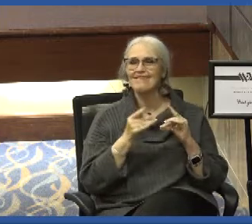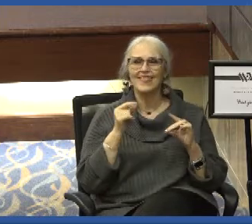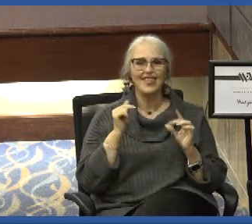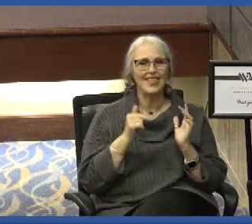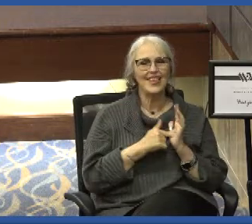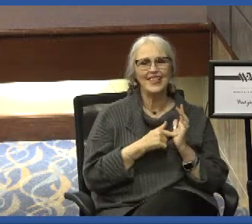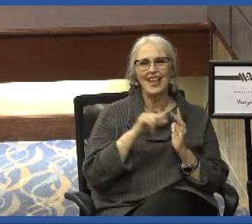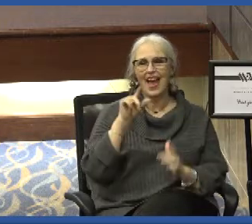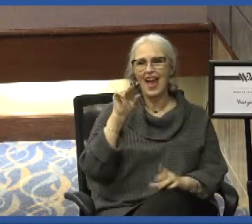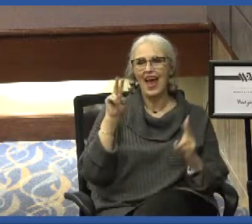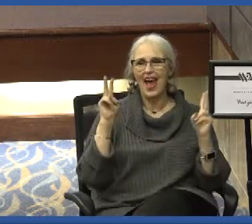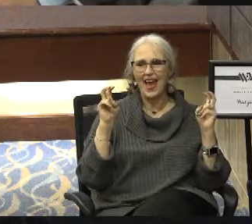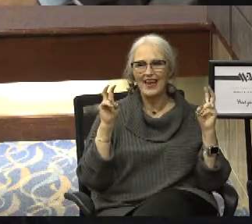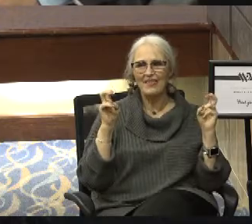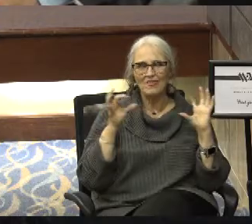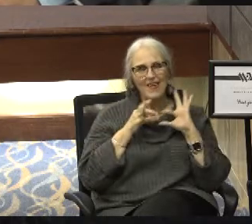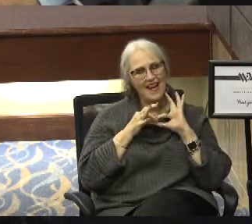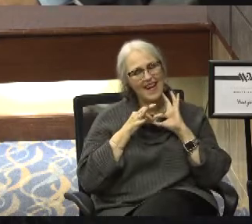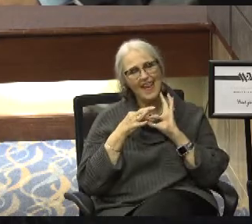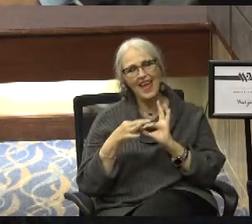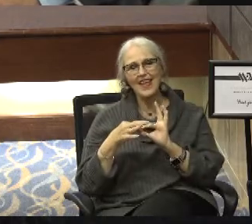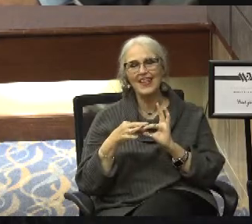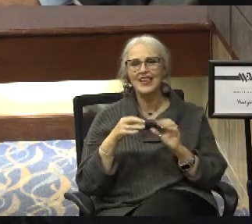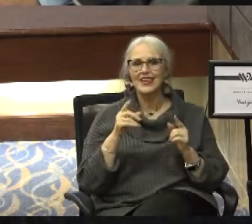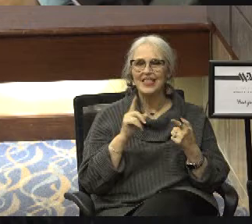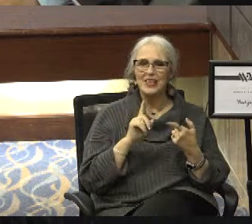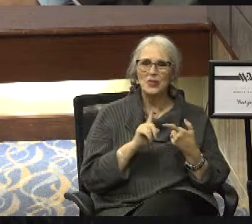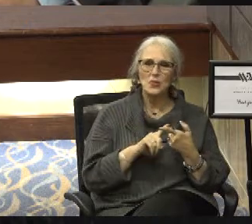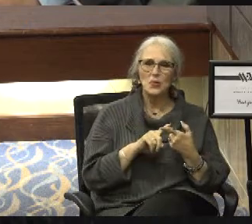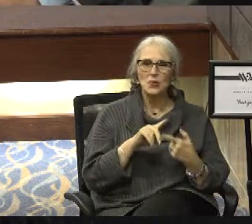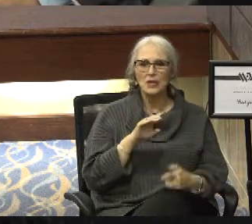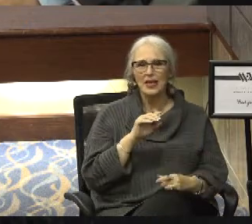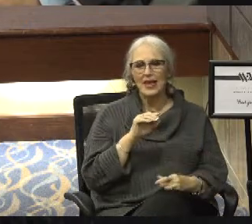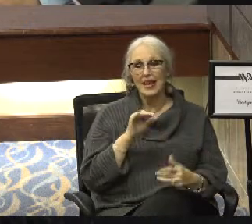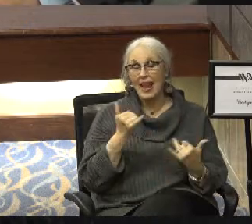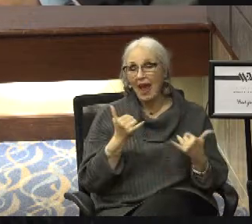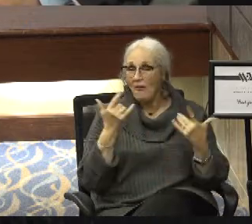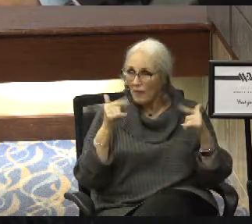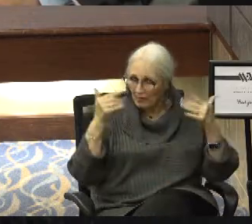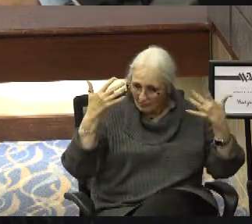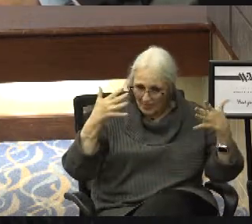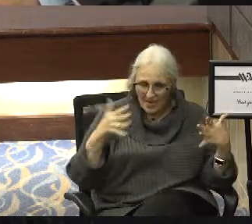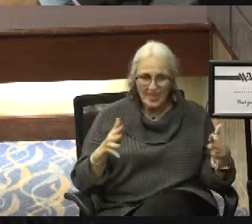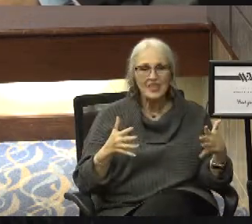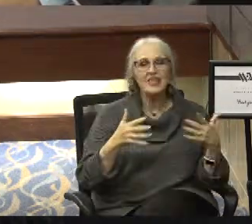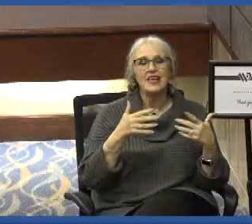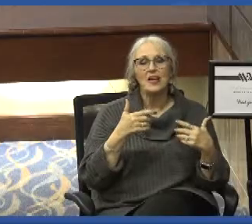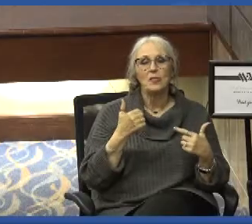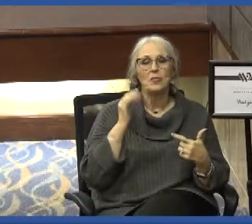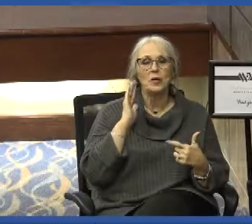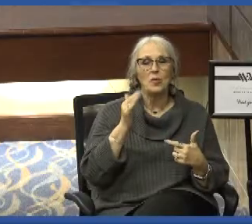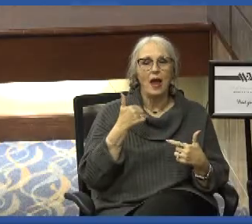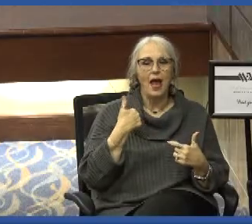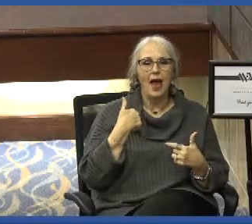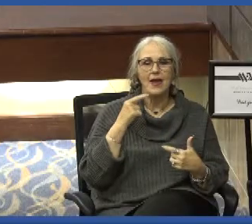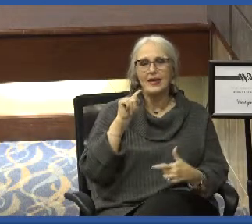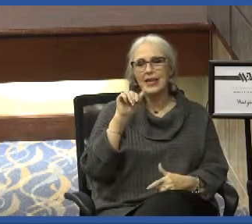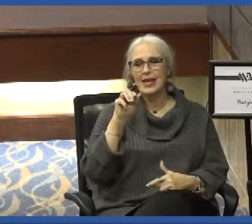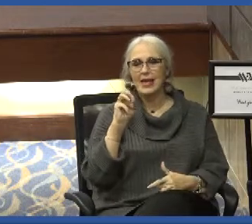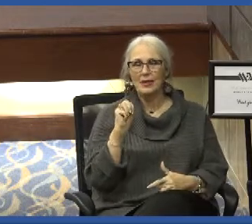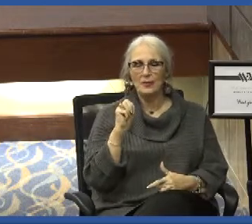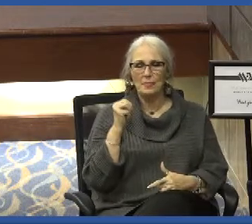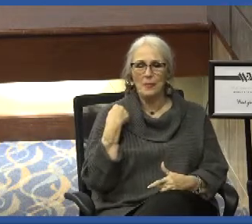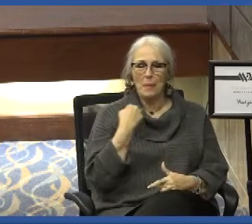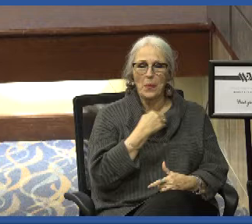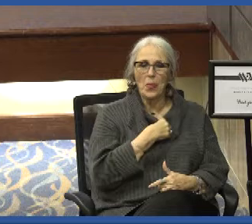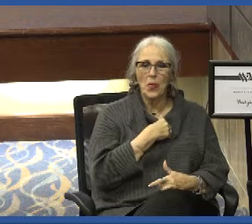item related to the Foster Pavilion. And after they're done, we'll actually have team members from Catalyst